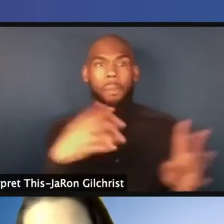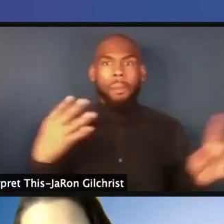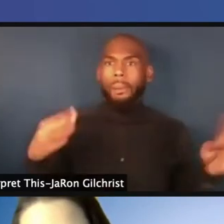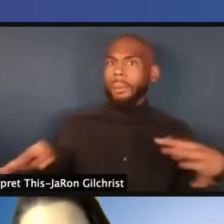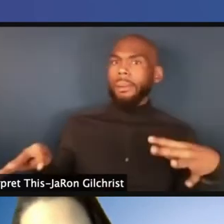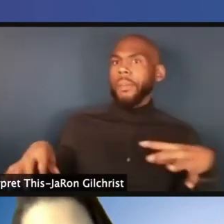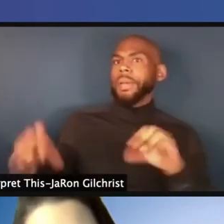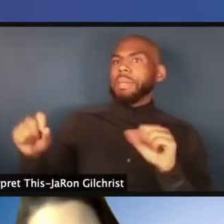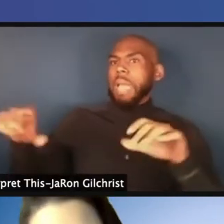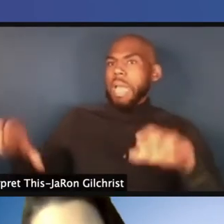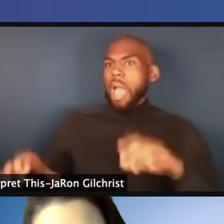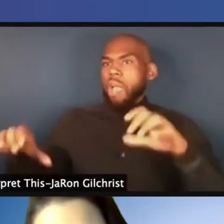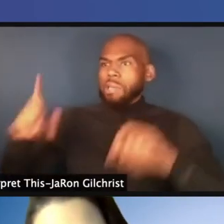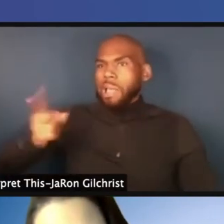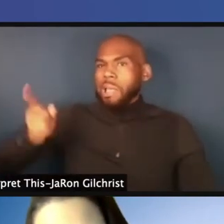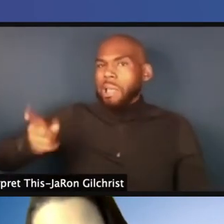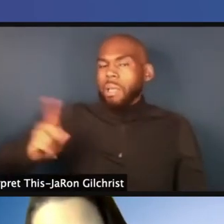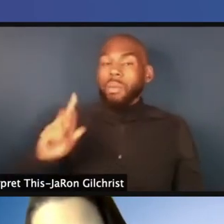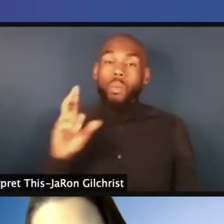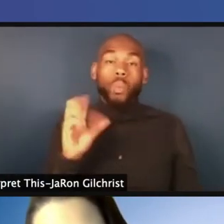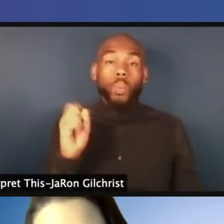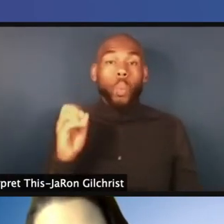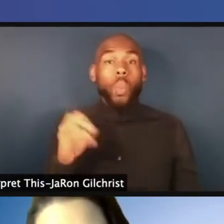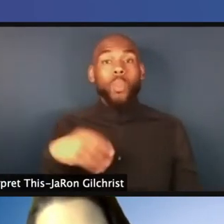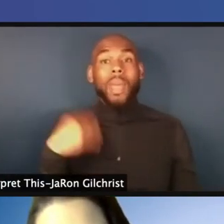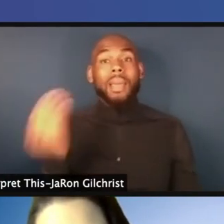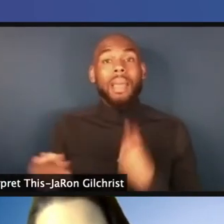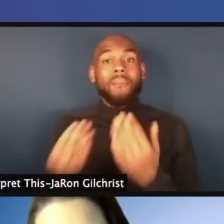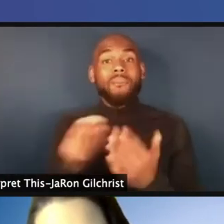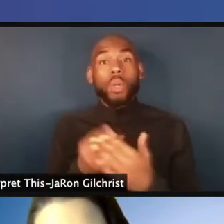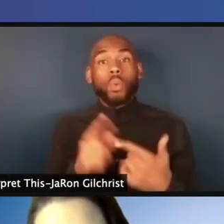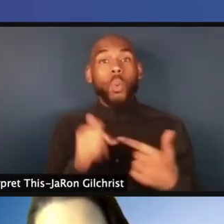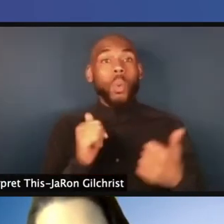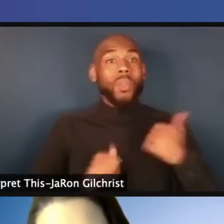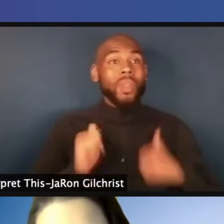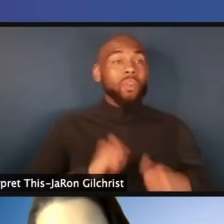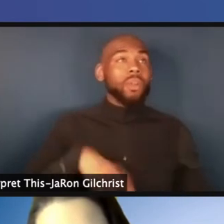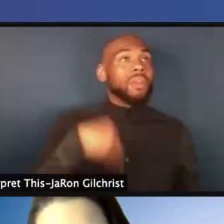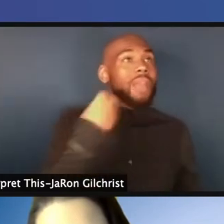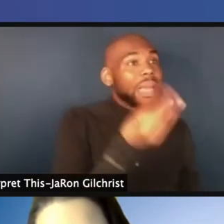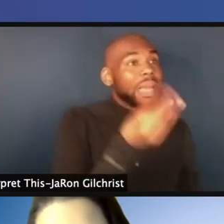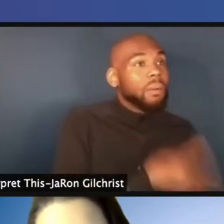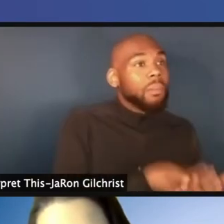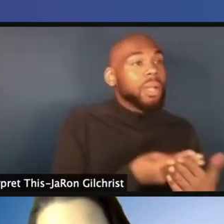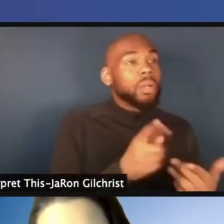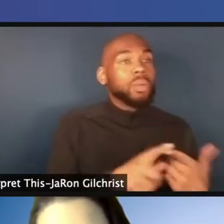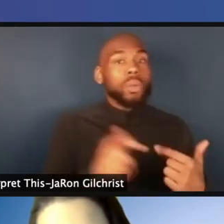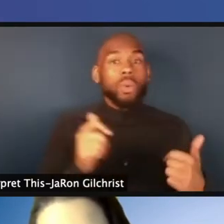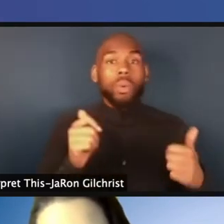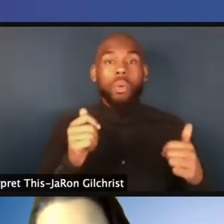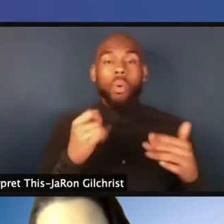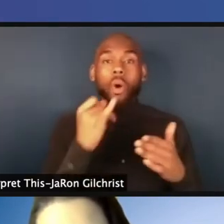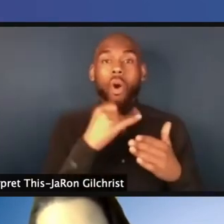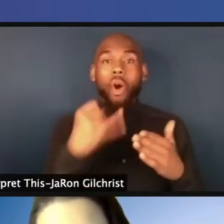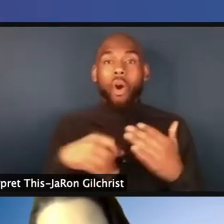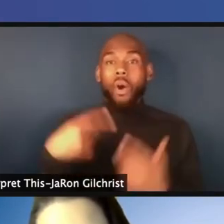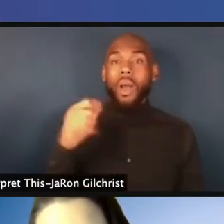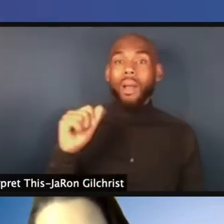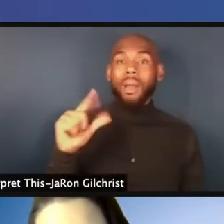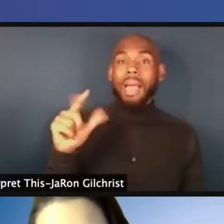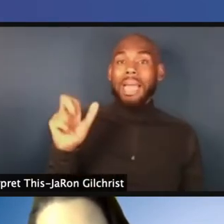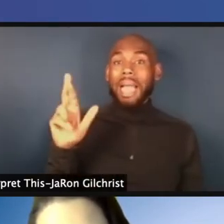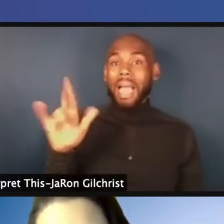them. So they give money to theaters, they give money to arts galleries. You saw this recently